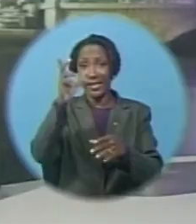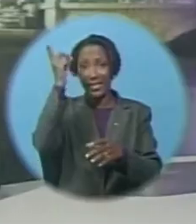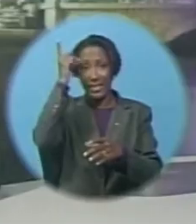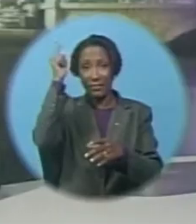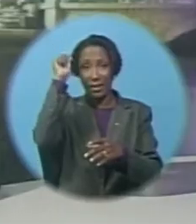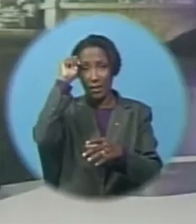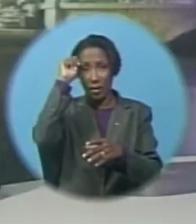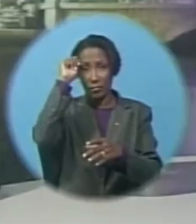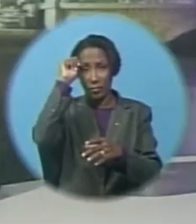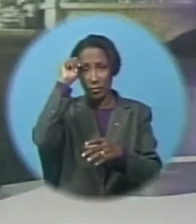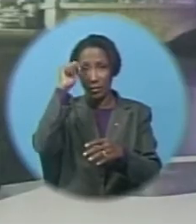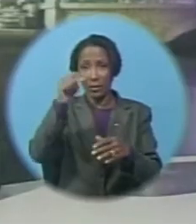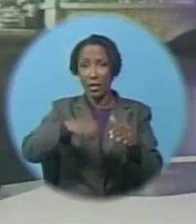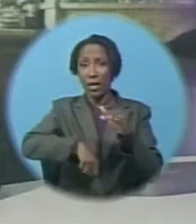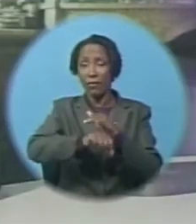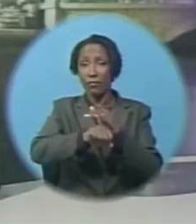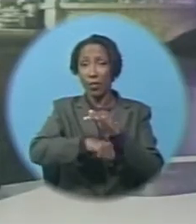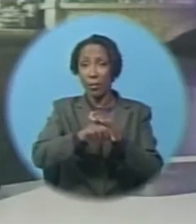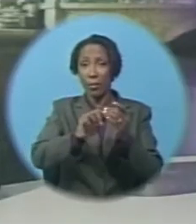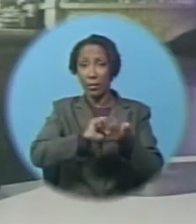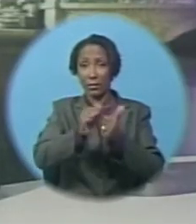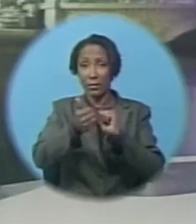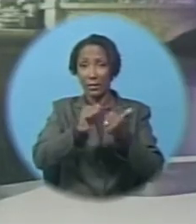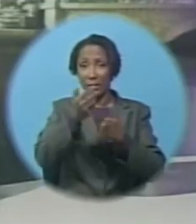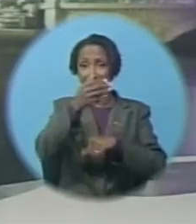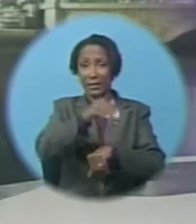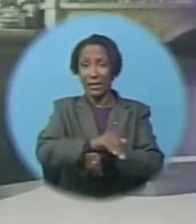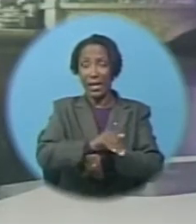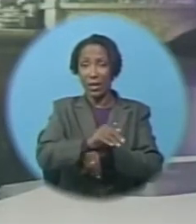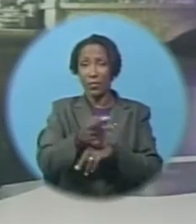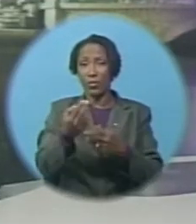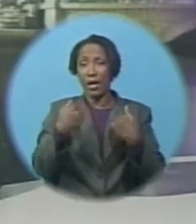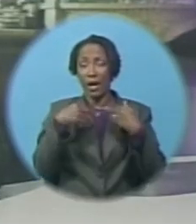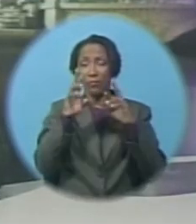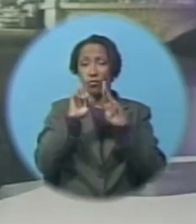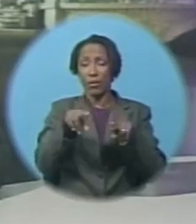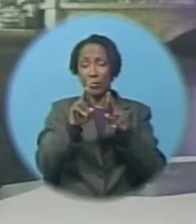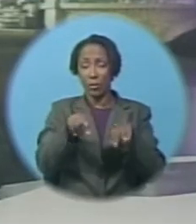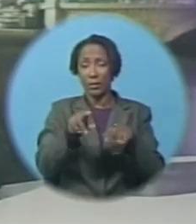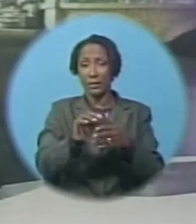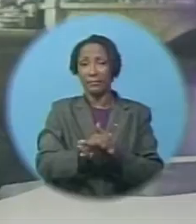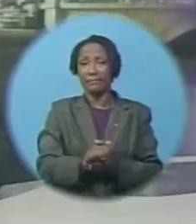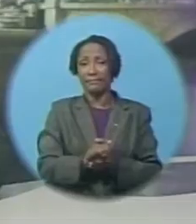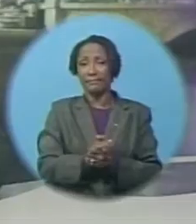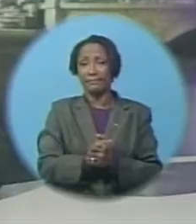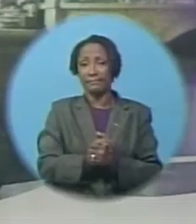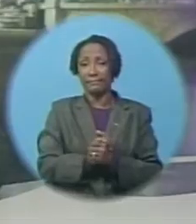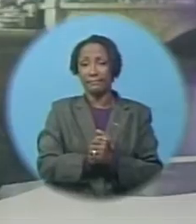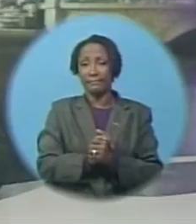Council Football Classic. Well, tonight we have a report of those encounters from Dover.